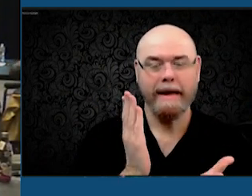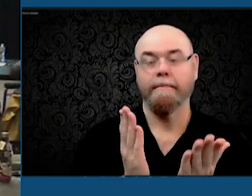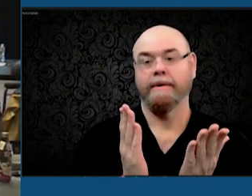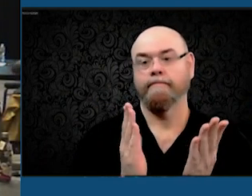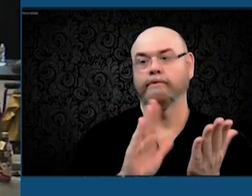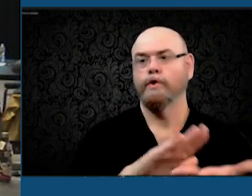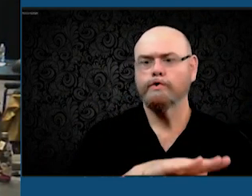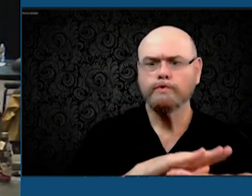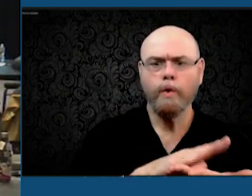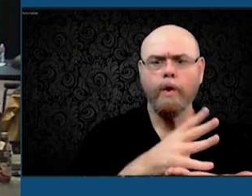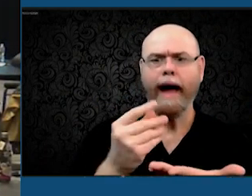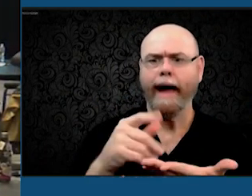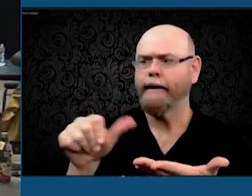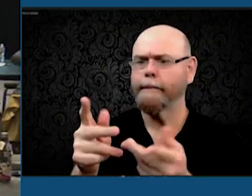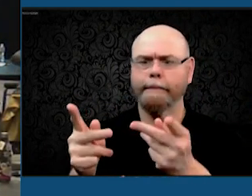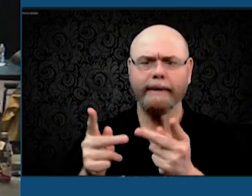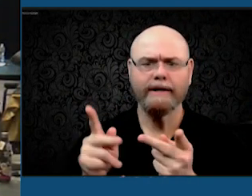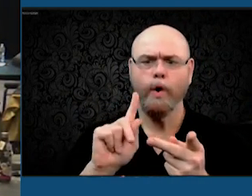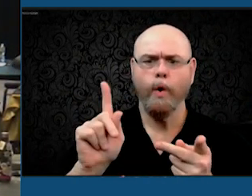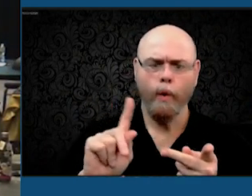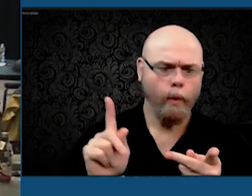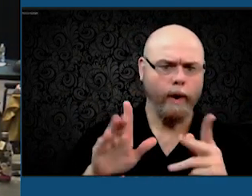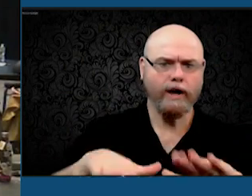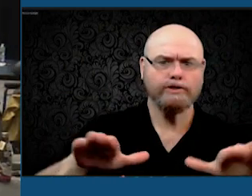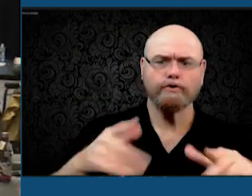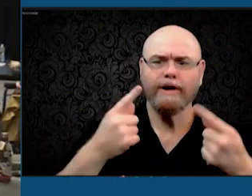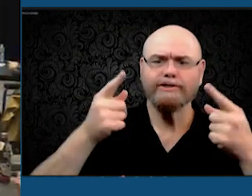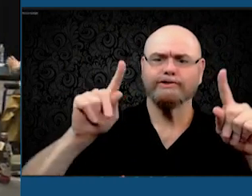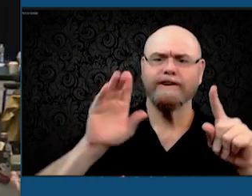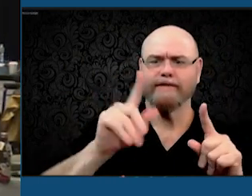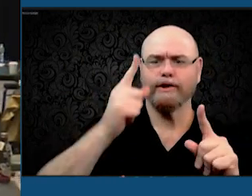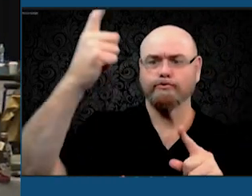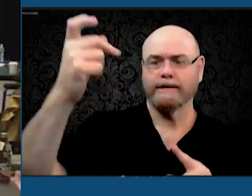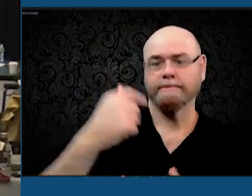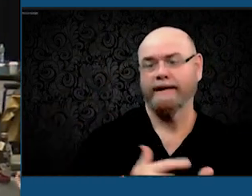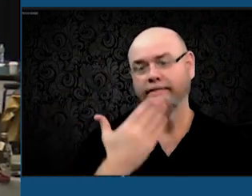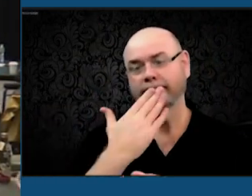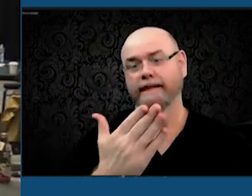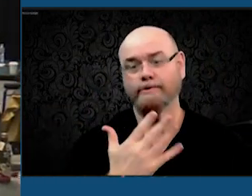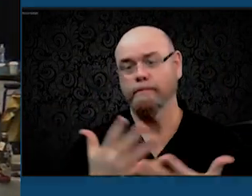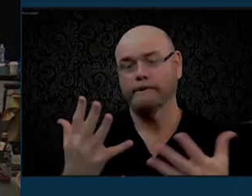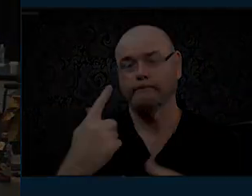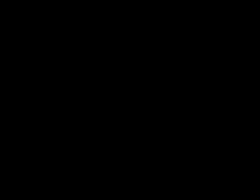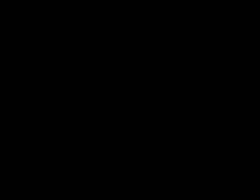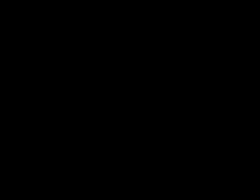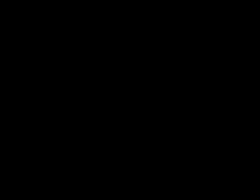where children achieve their dreams. Thank you so much for your time. Thank you, everybody.